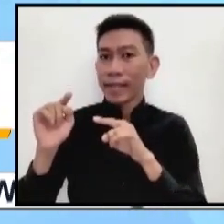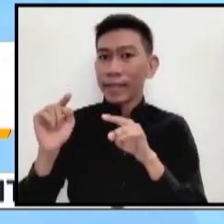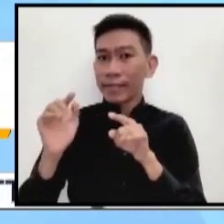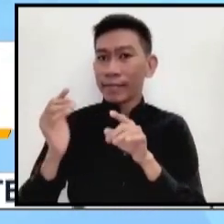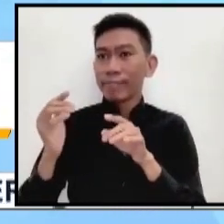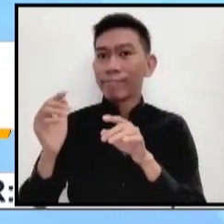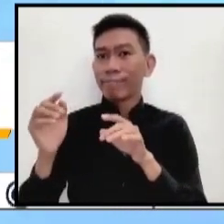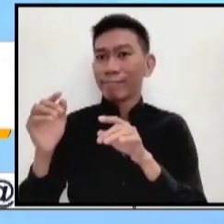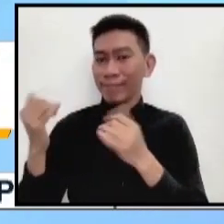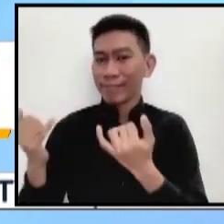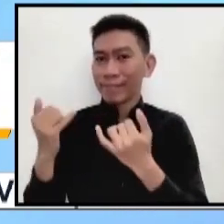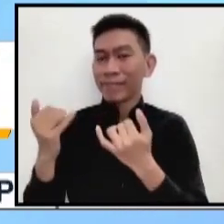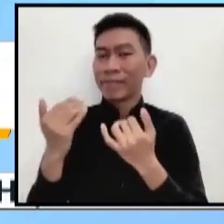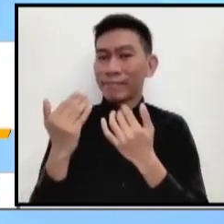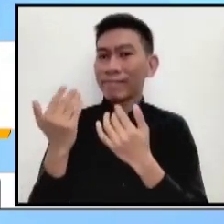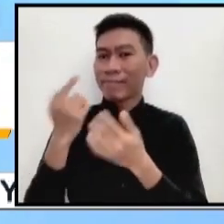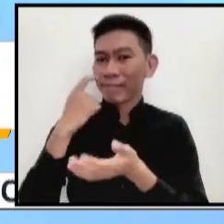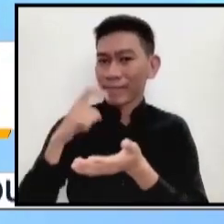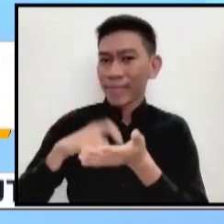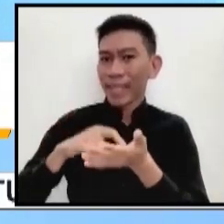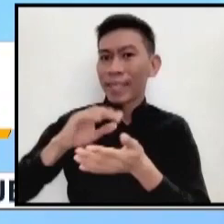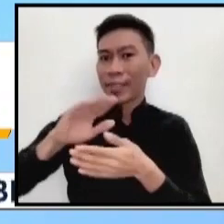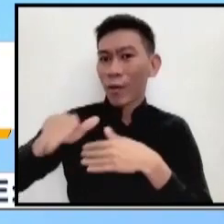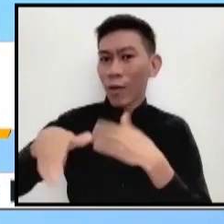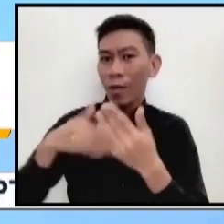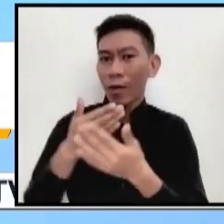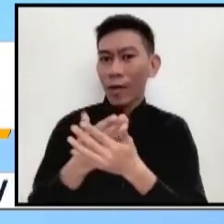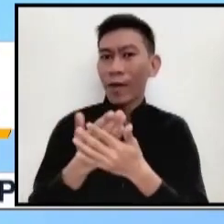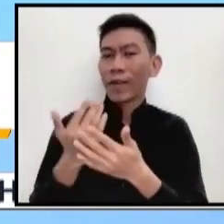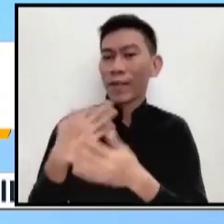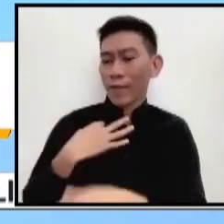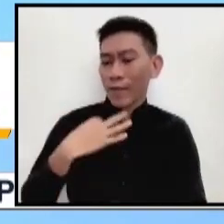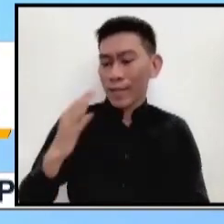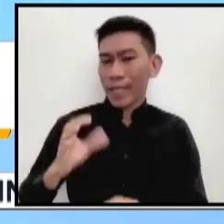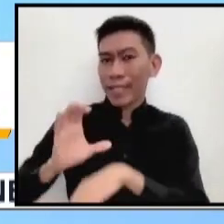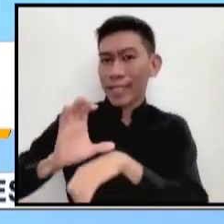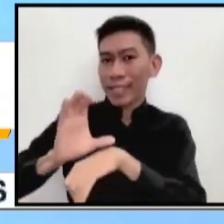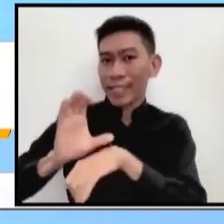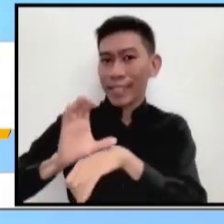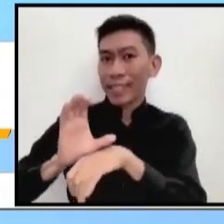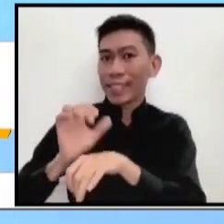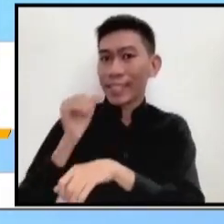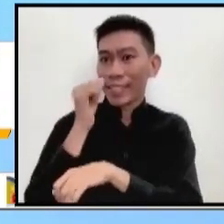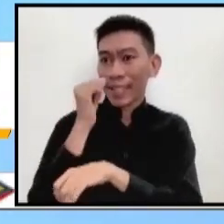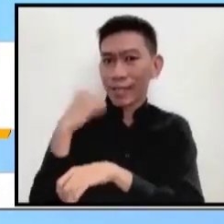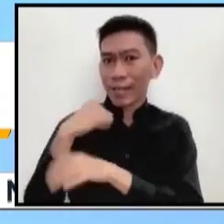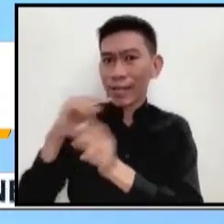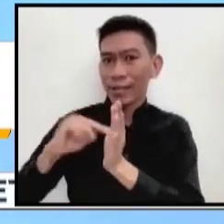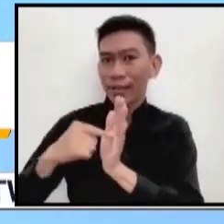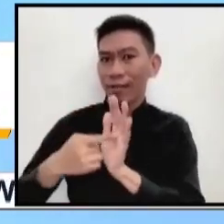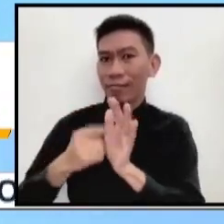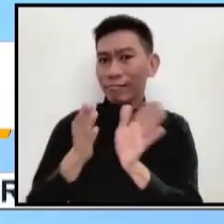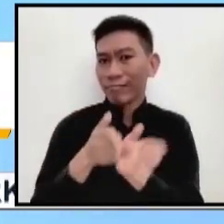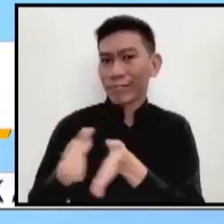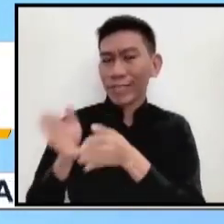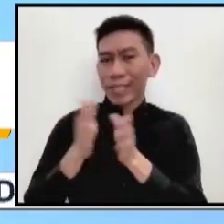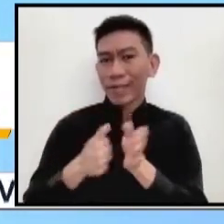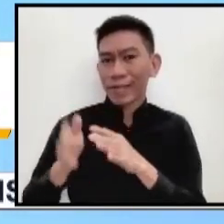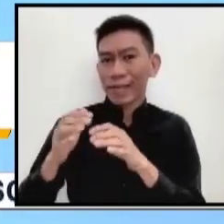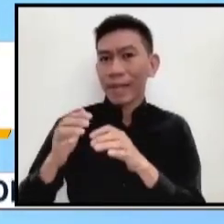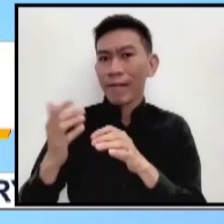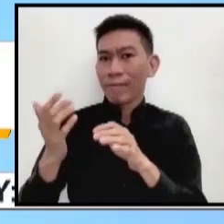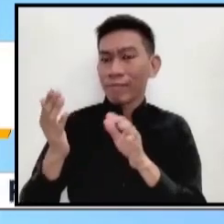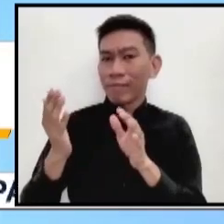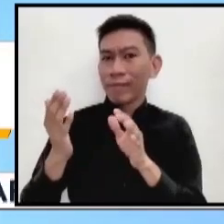and all the volunteers of the church who are working since yesterday in putting up the massive event and this stage.